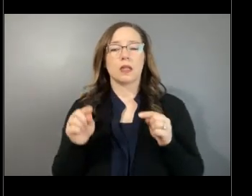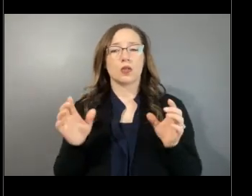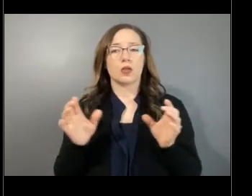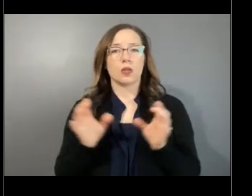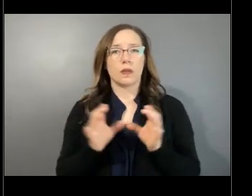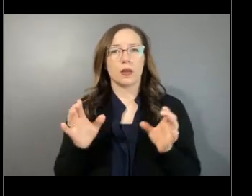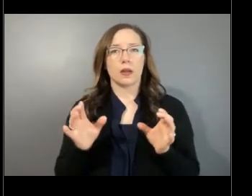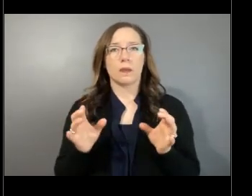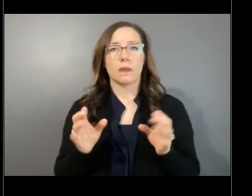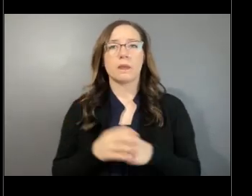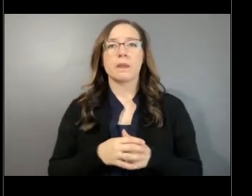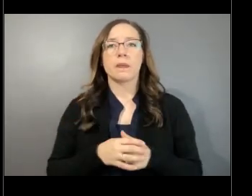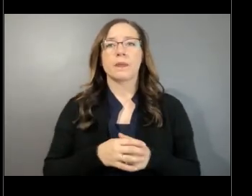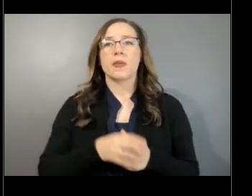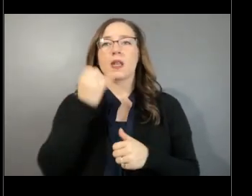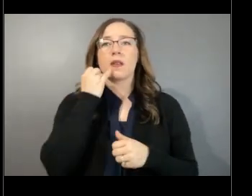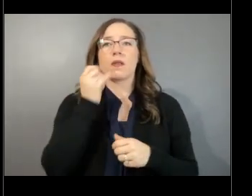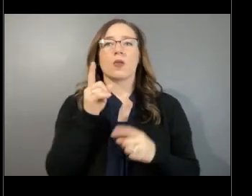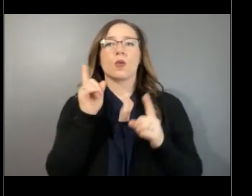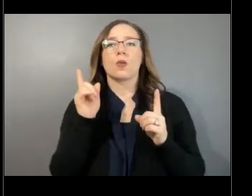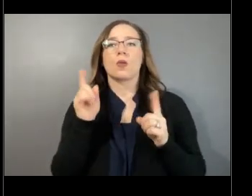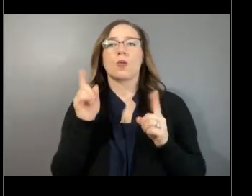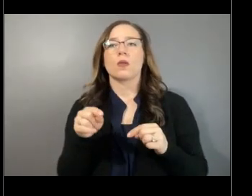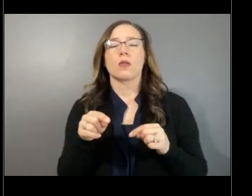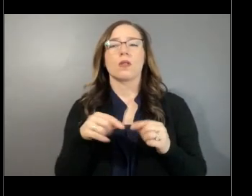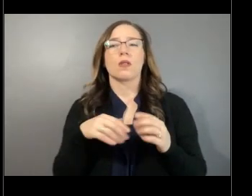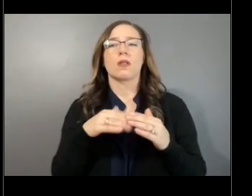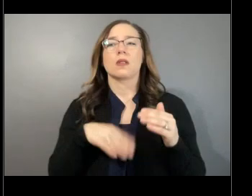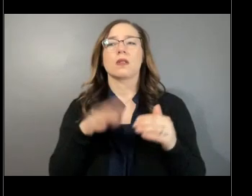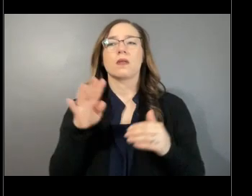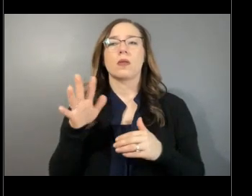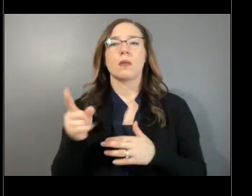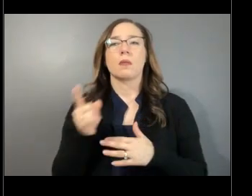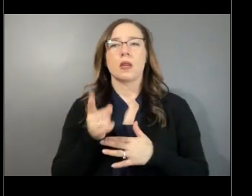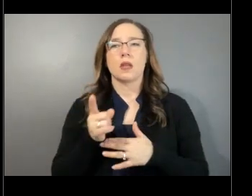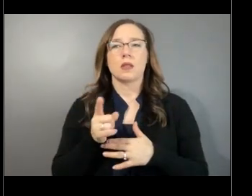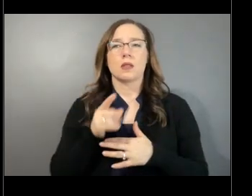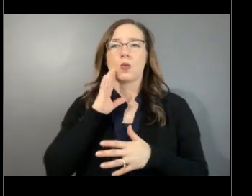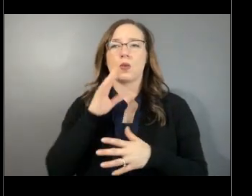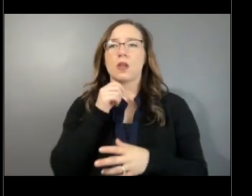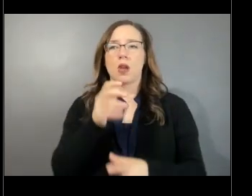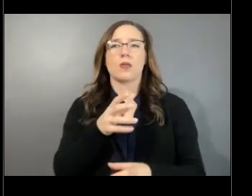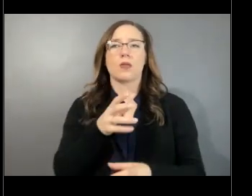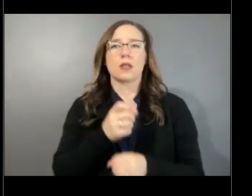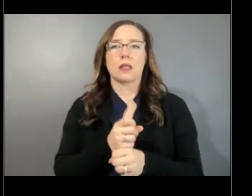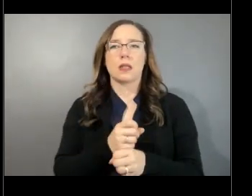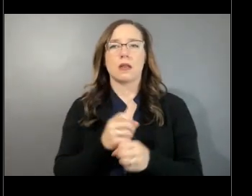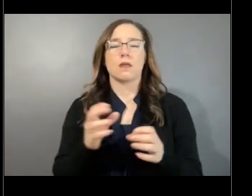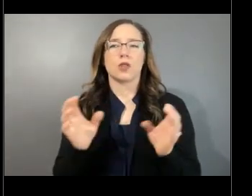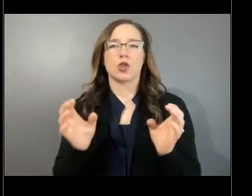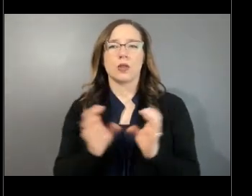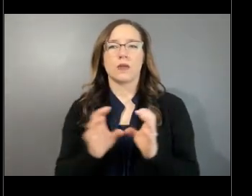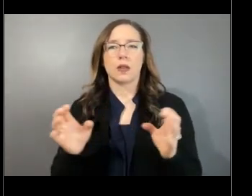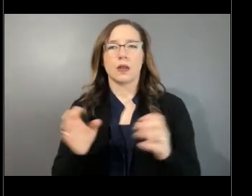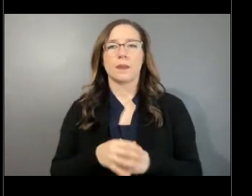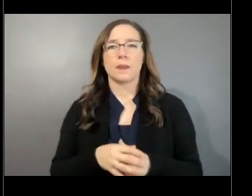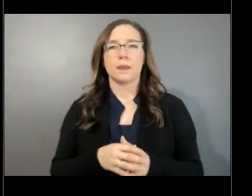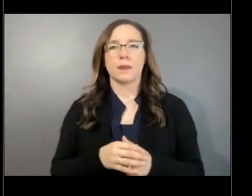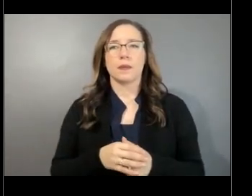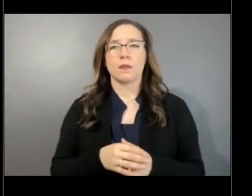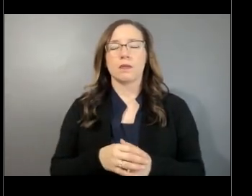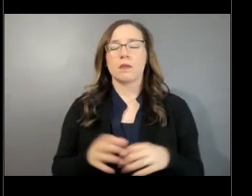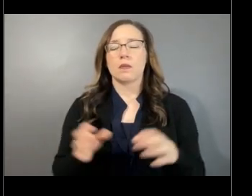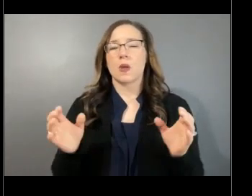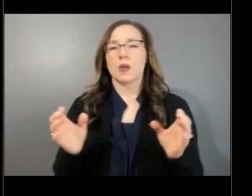certificate. If you attended for less than 45 minutes, you will not receive an attendance certificate. The